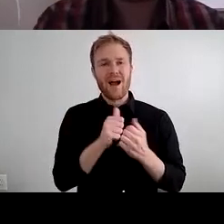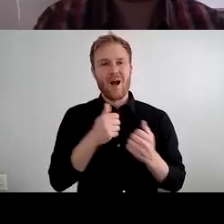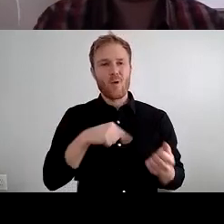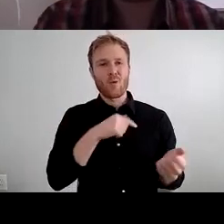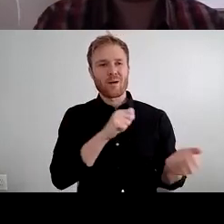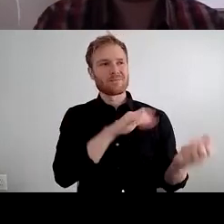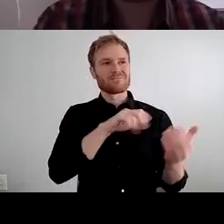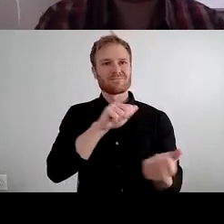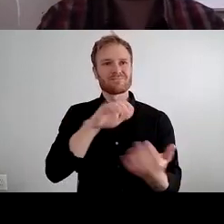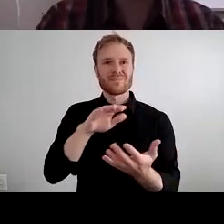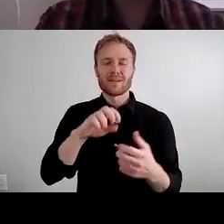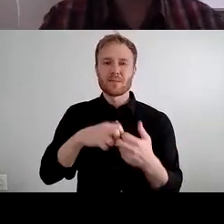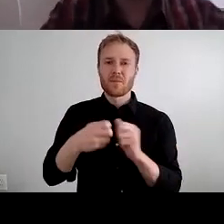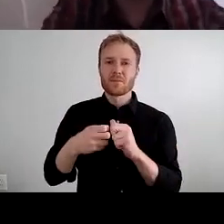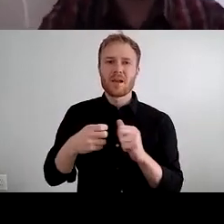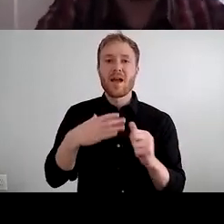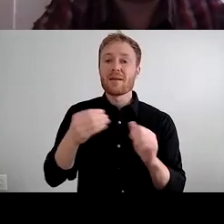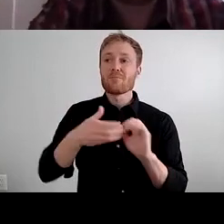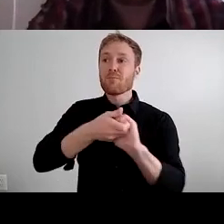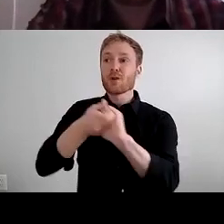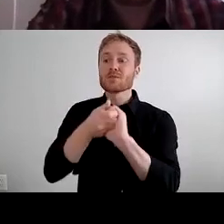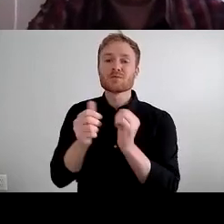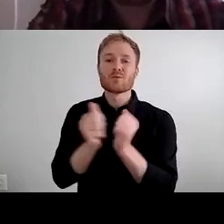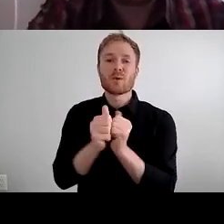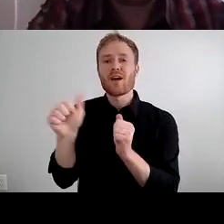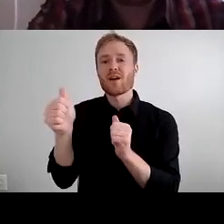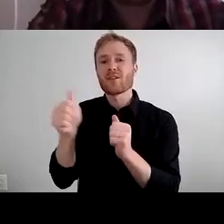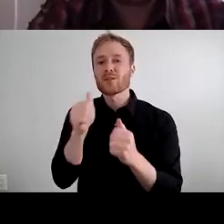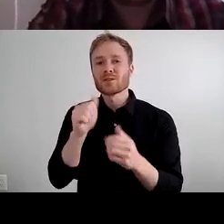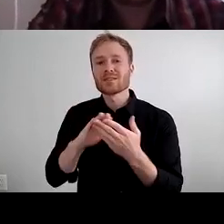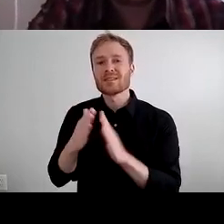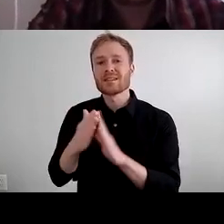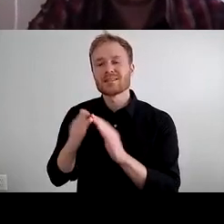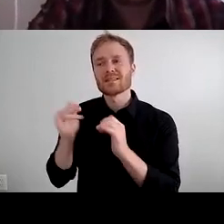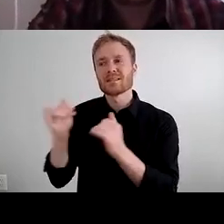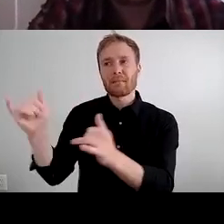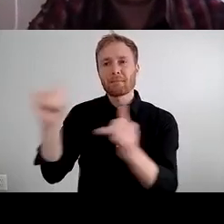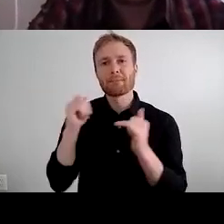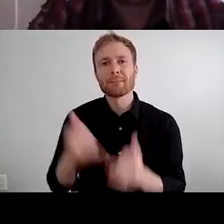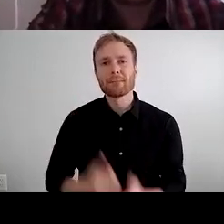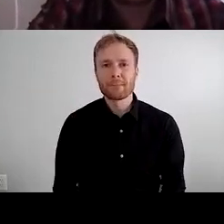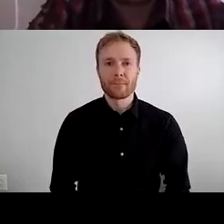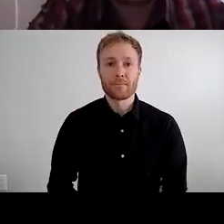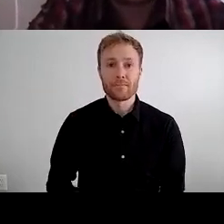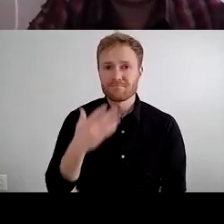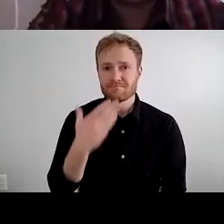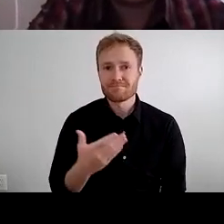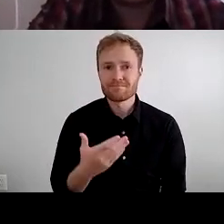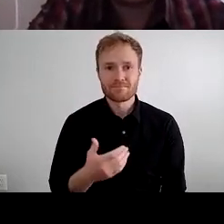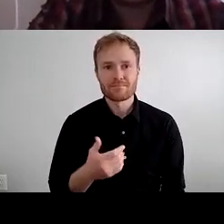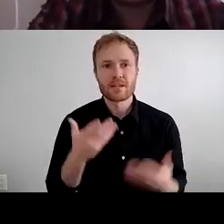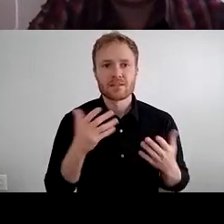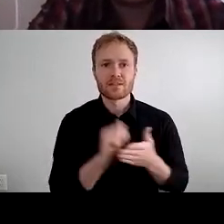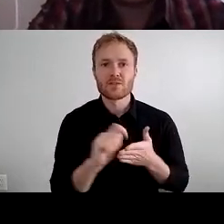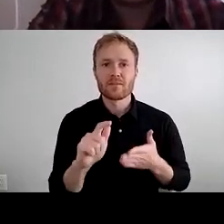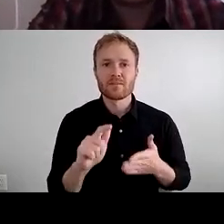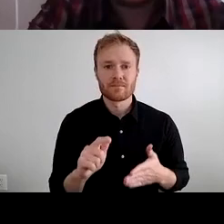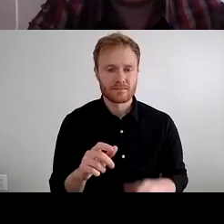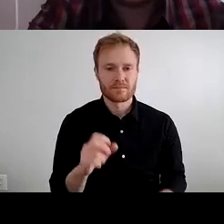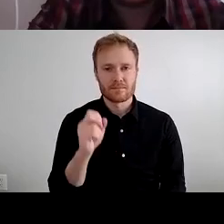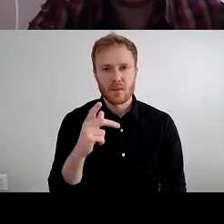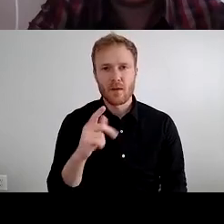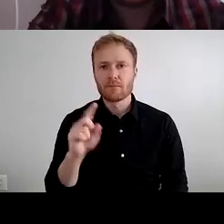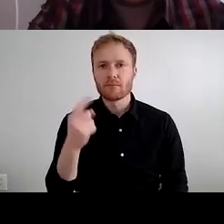with cities that are like us. Thank you. Thank you. Mr. Chair, that's all I have for now. Thank you. First hand I saw was